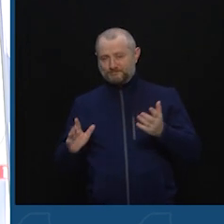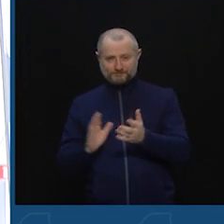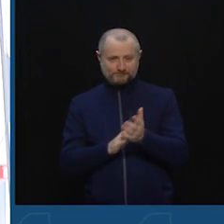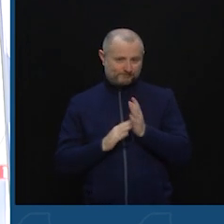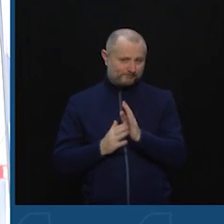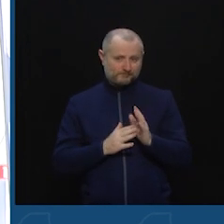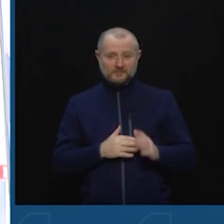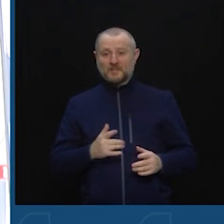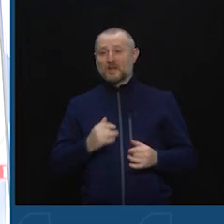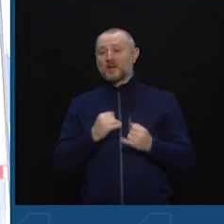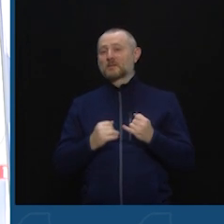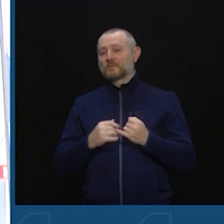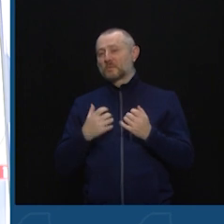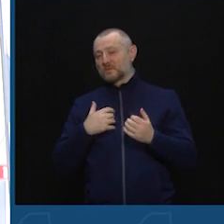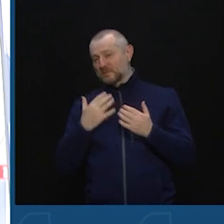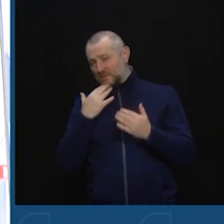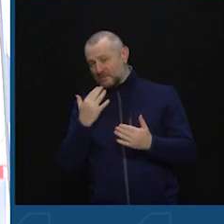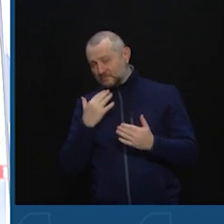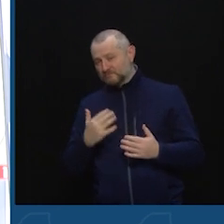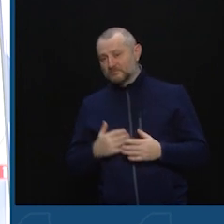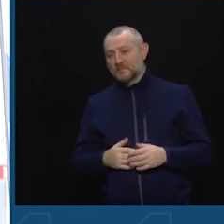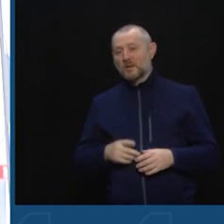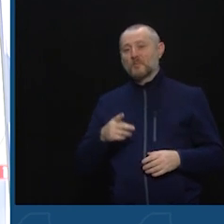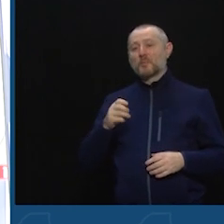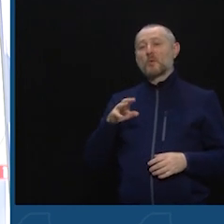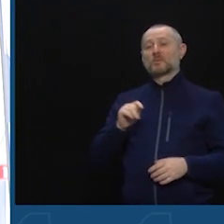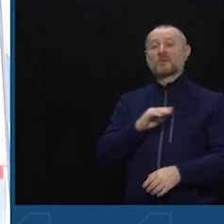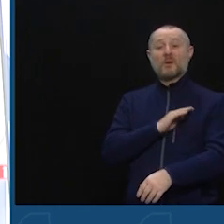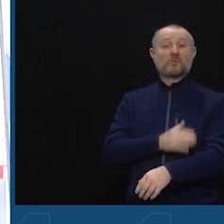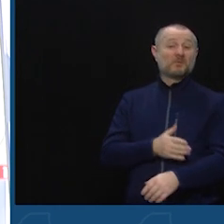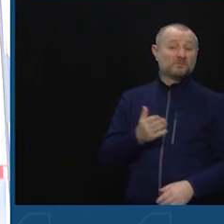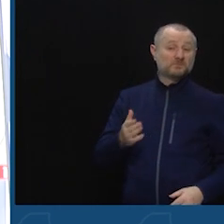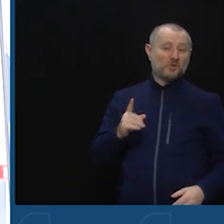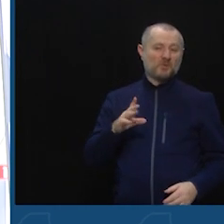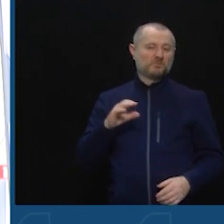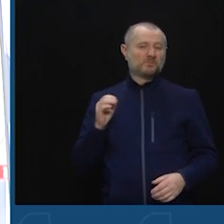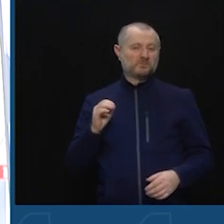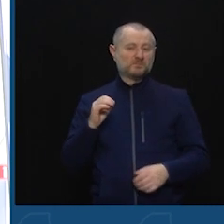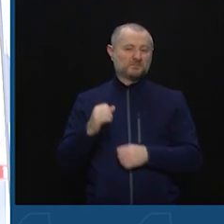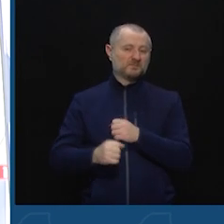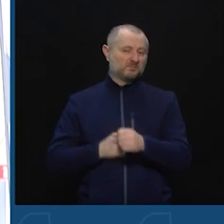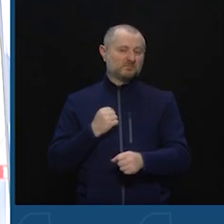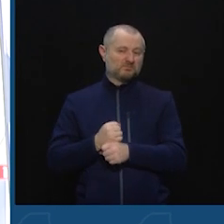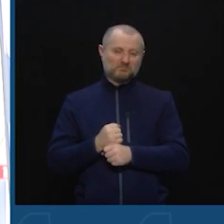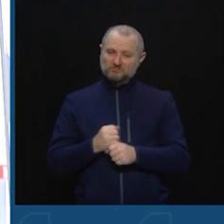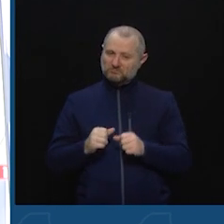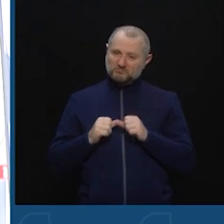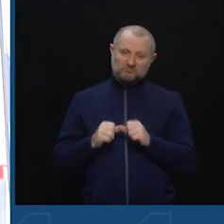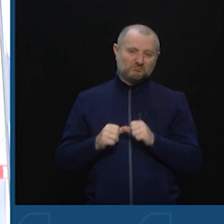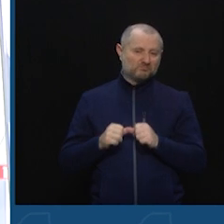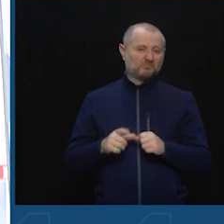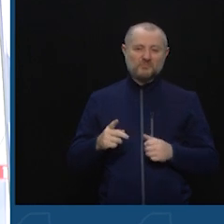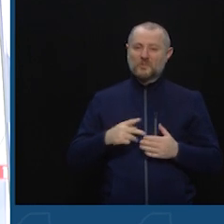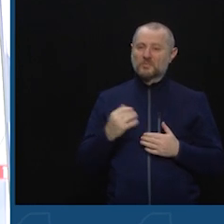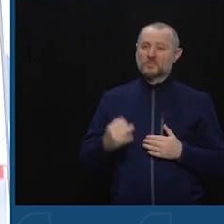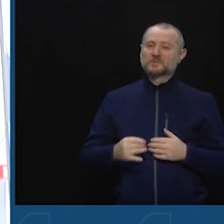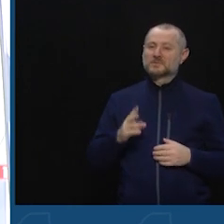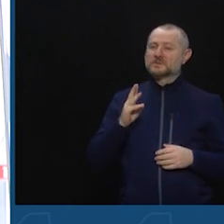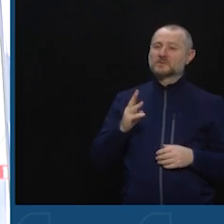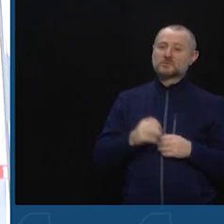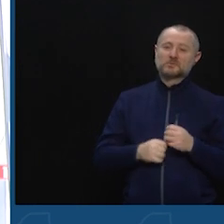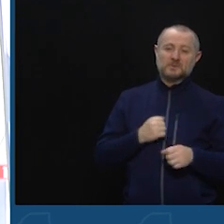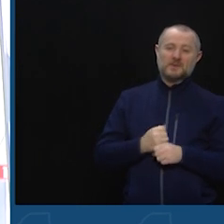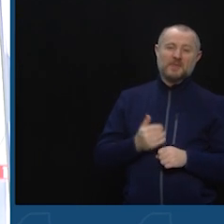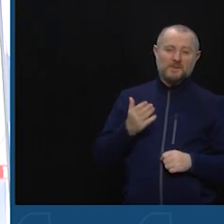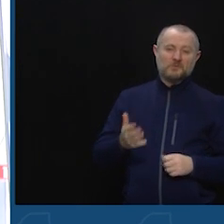Last thank you I want to give. Port Authority's been around for 100 years. This is what we do. This has been a project for 6 years. This is what we do. It's